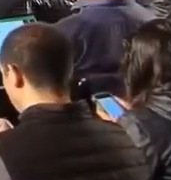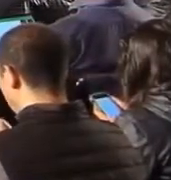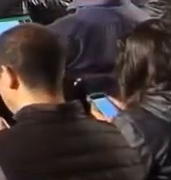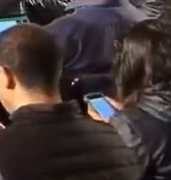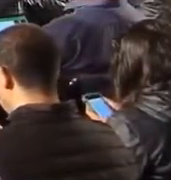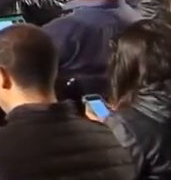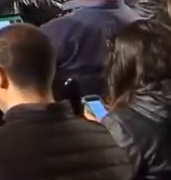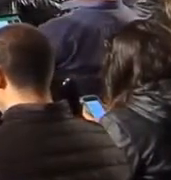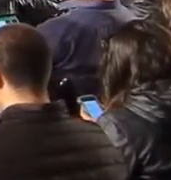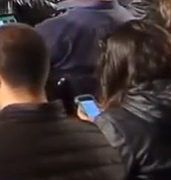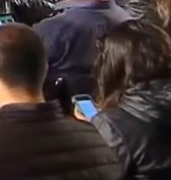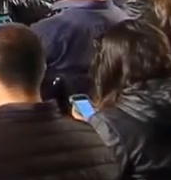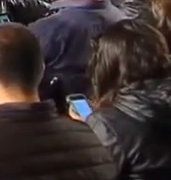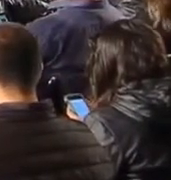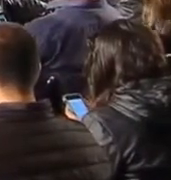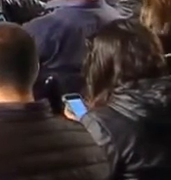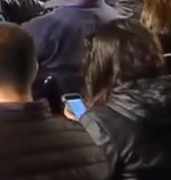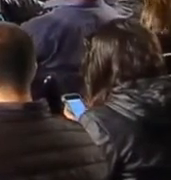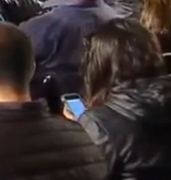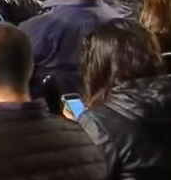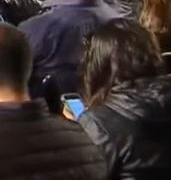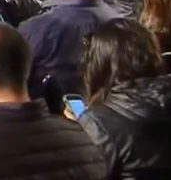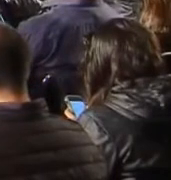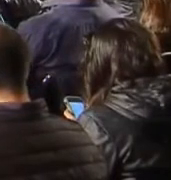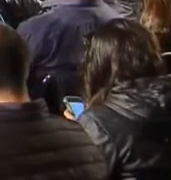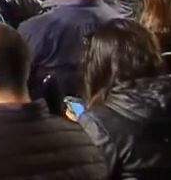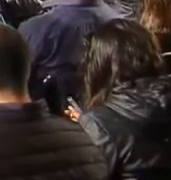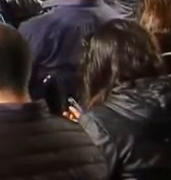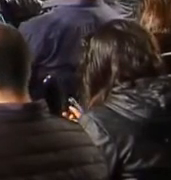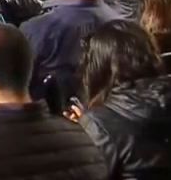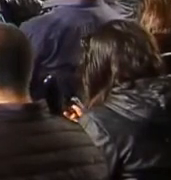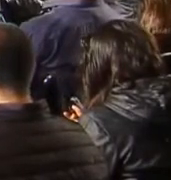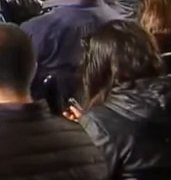Minatitlán, Veracruz. In Veracruz.